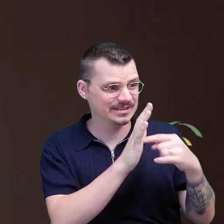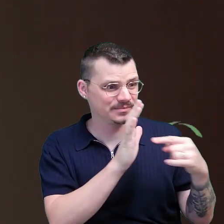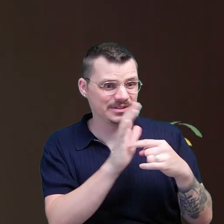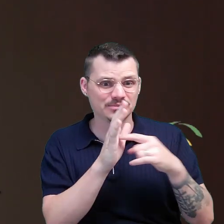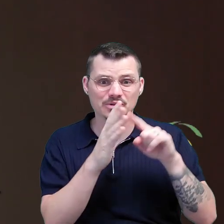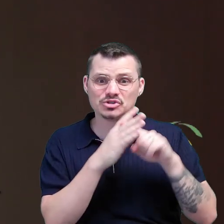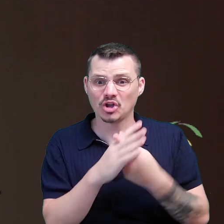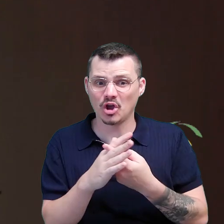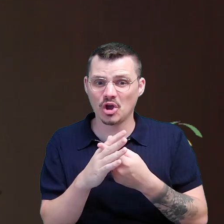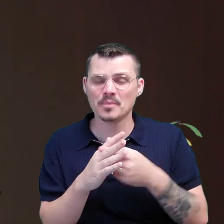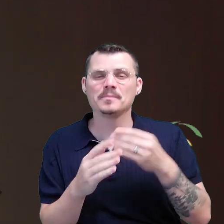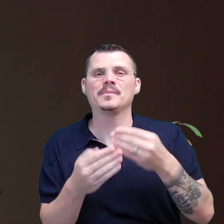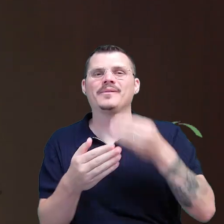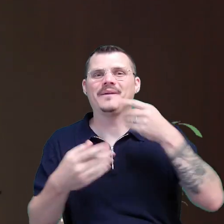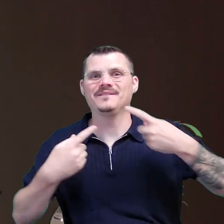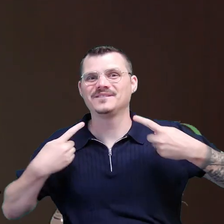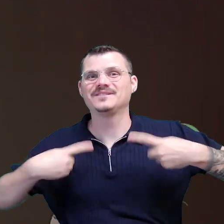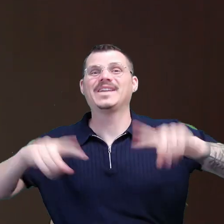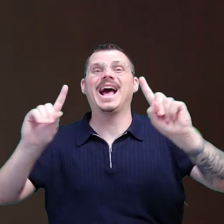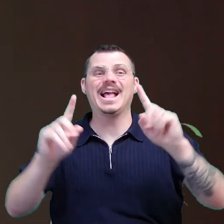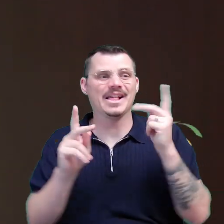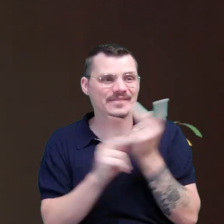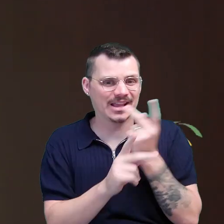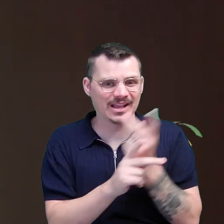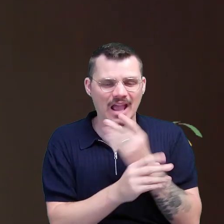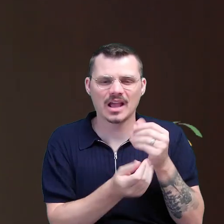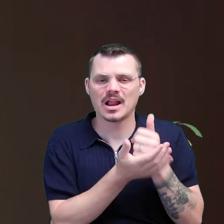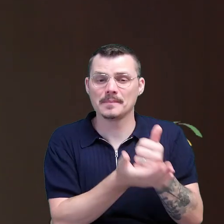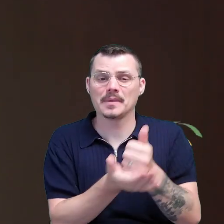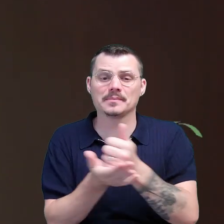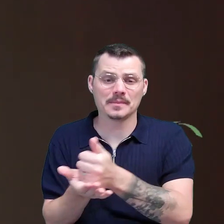started before all of this was finally figured out.